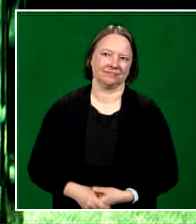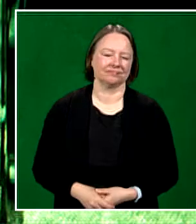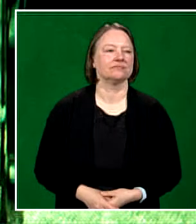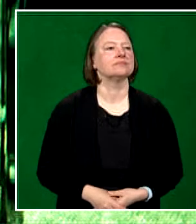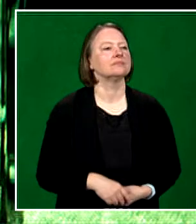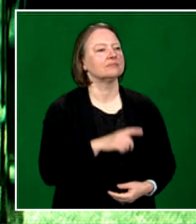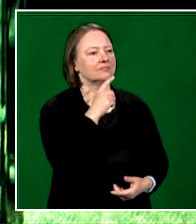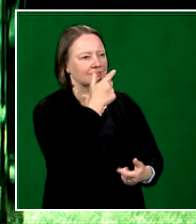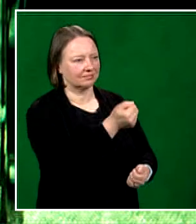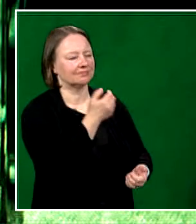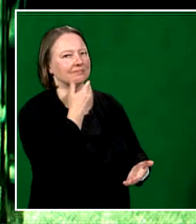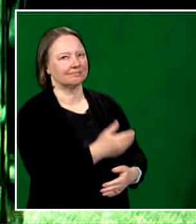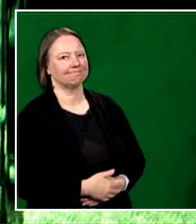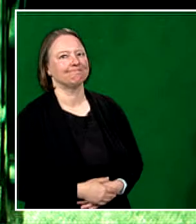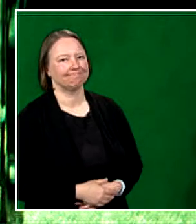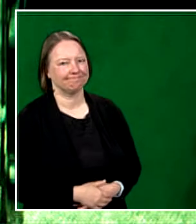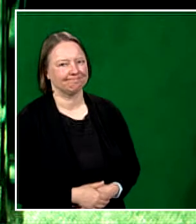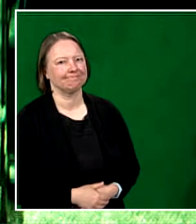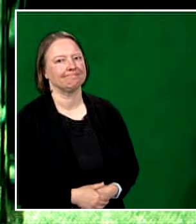Interesting, thank you.